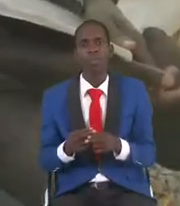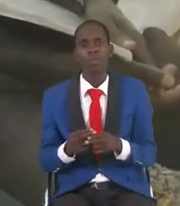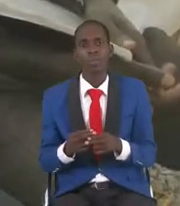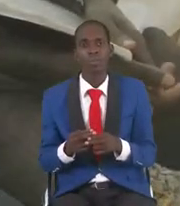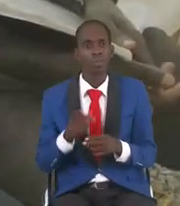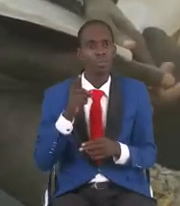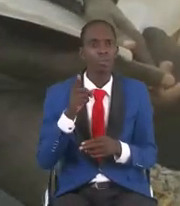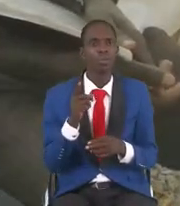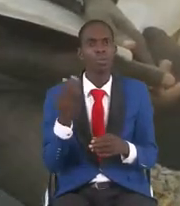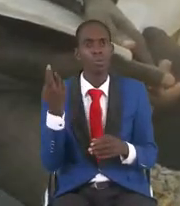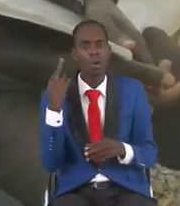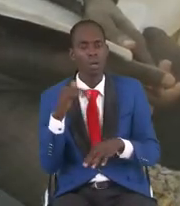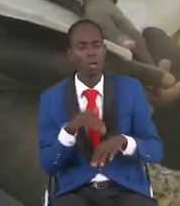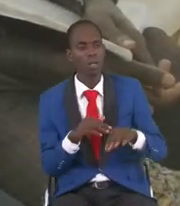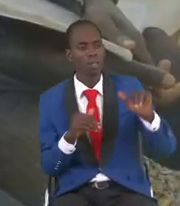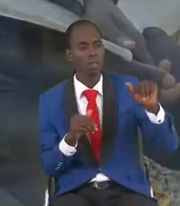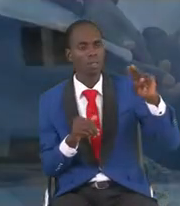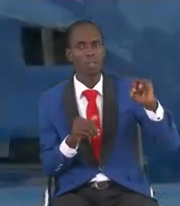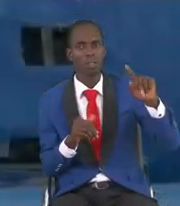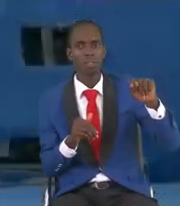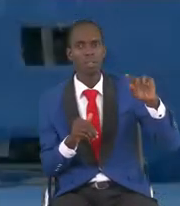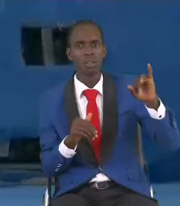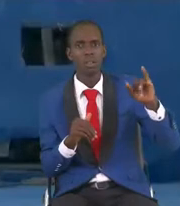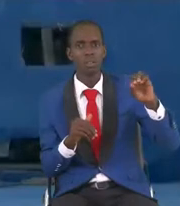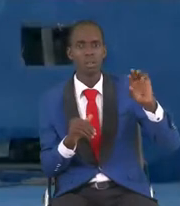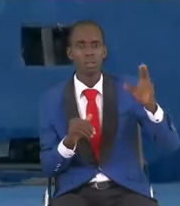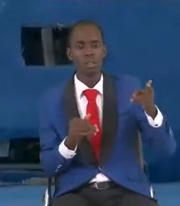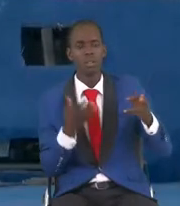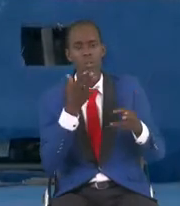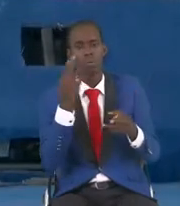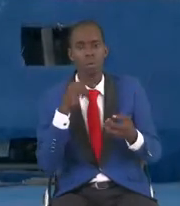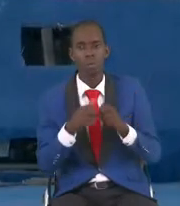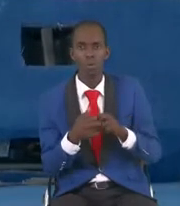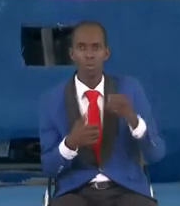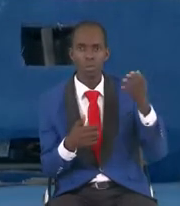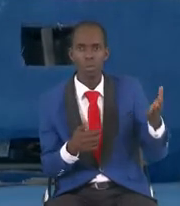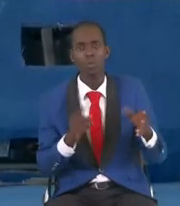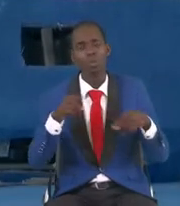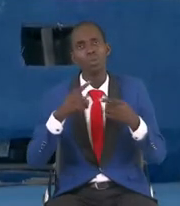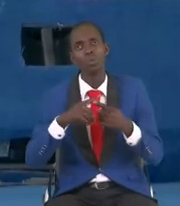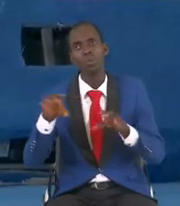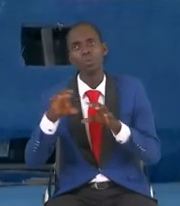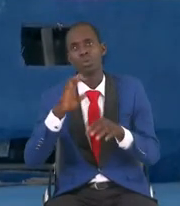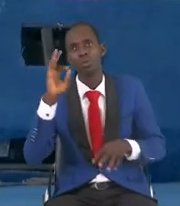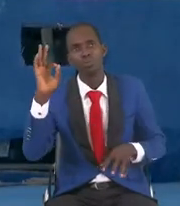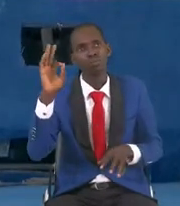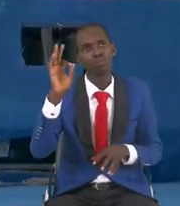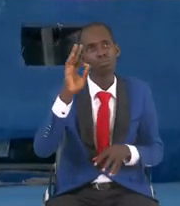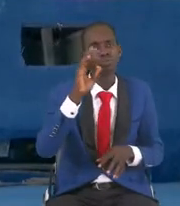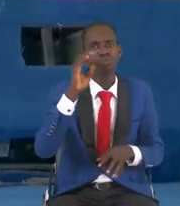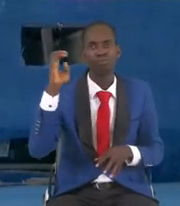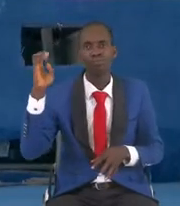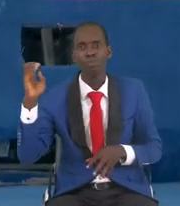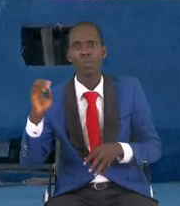You've been in Antioch, and there were some, you know, some problems. You visited, you went to do evangelism, and you went to, you know, develop